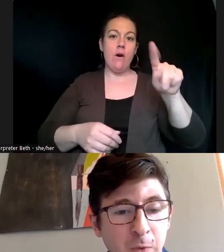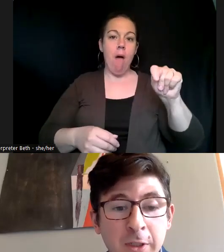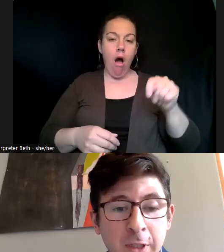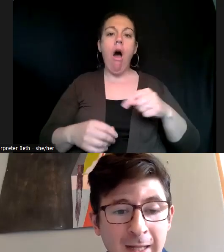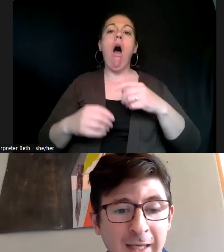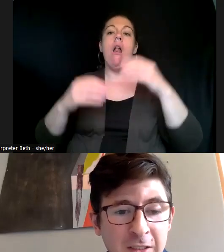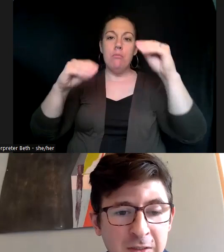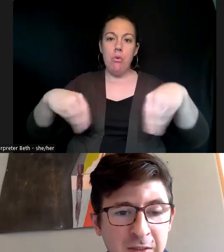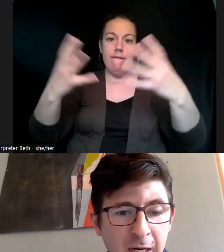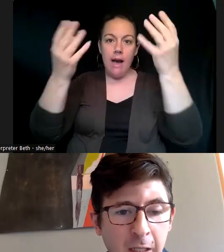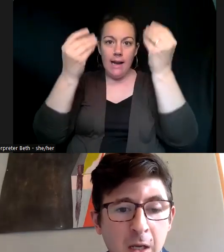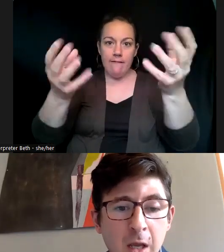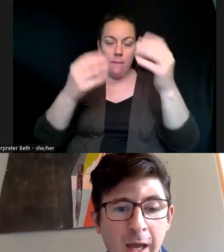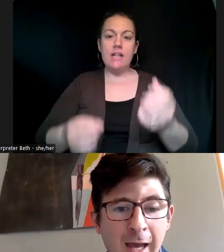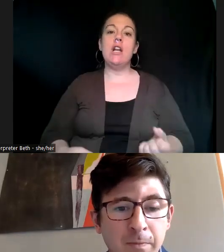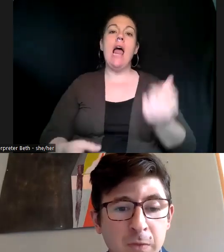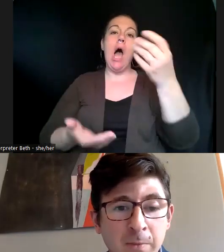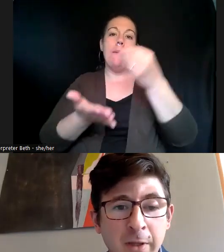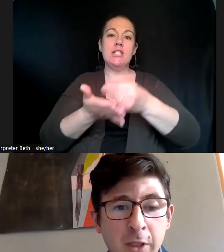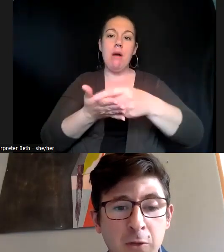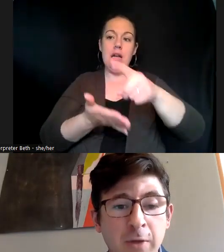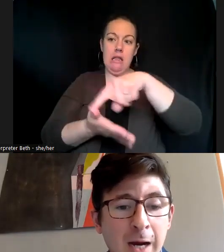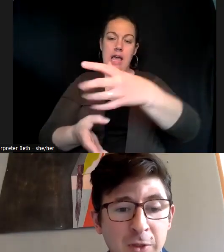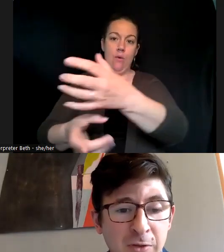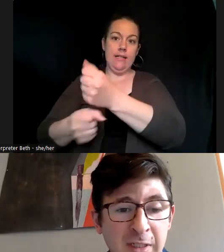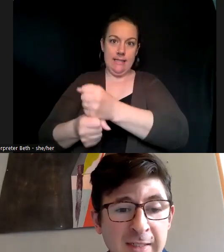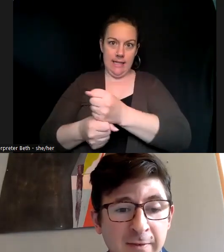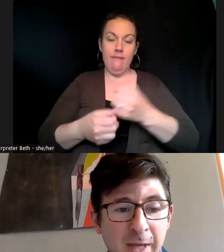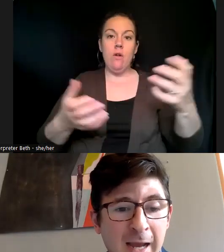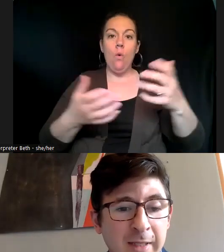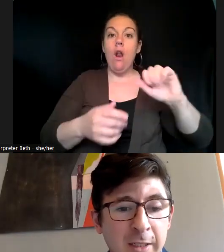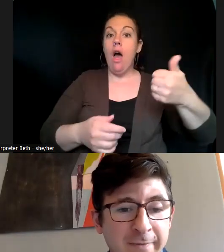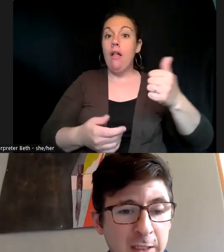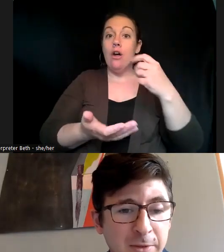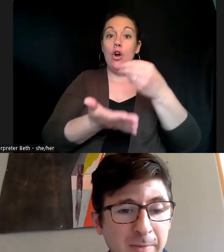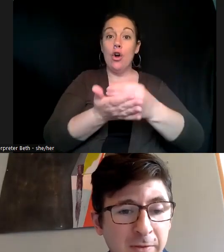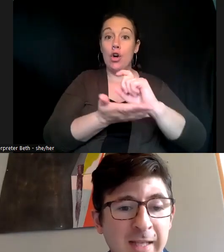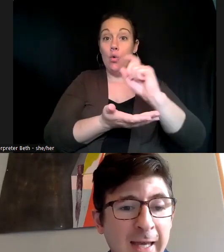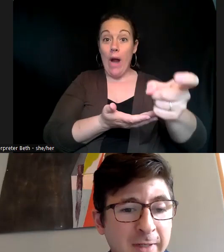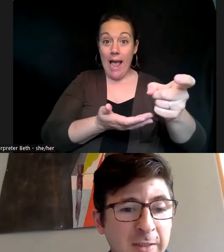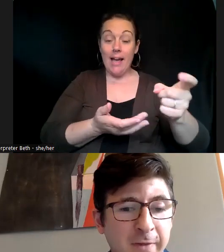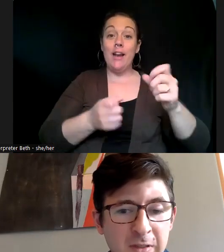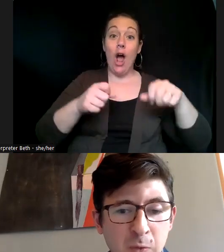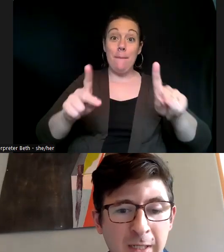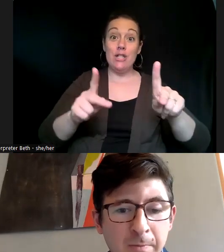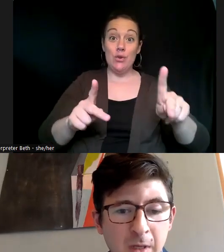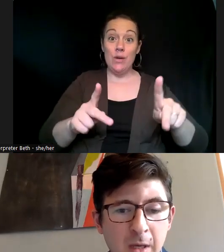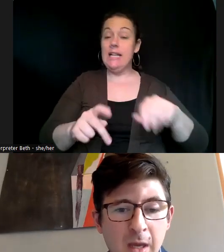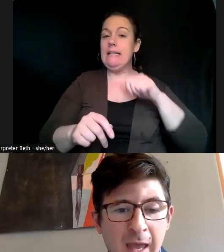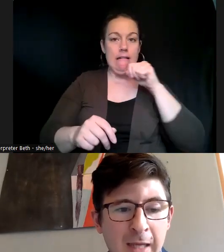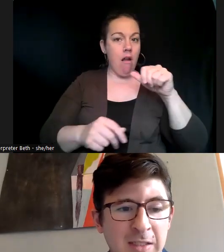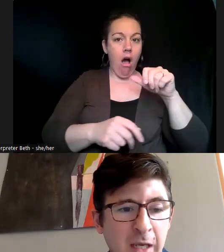received, what their current allocations are, some other grant opportunities that have been out there and available outside of ESSER funds as